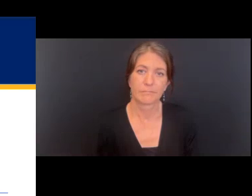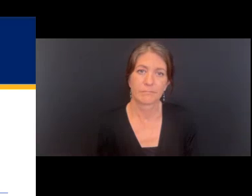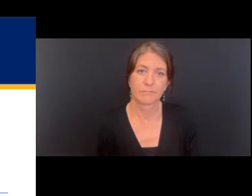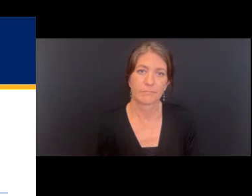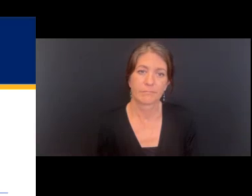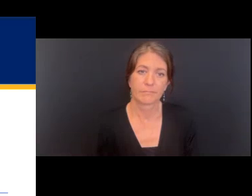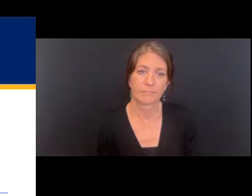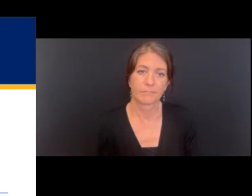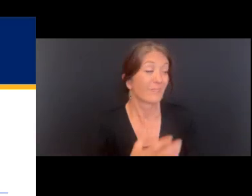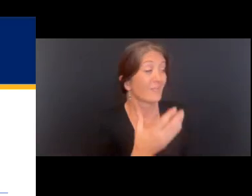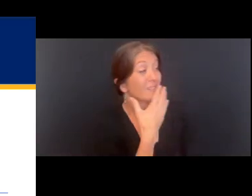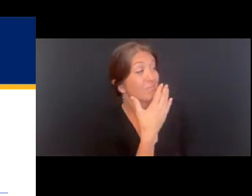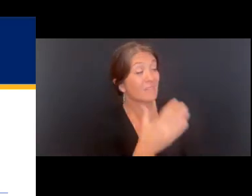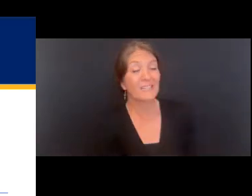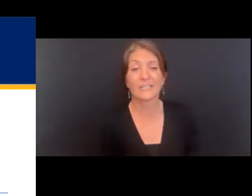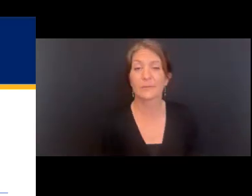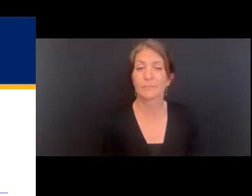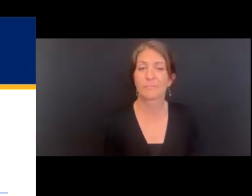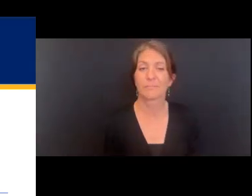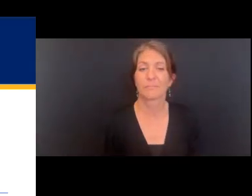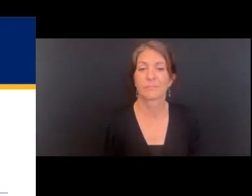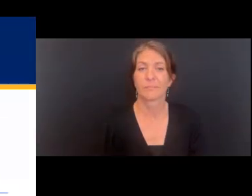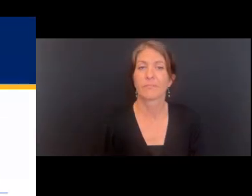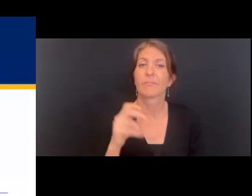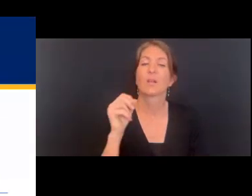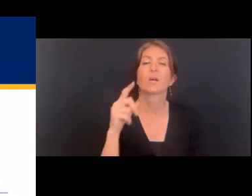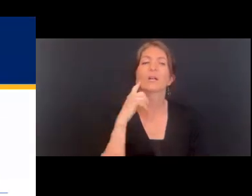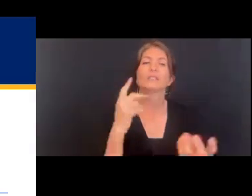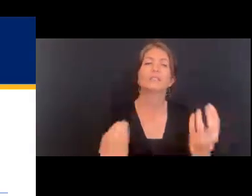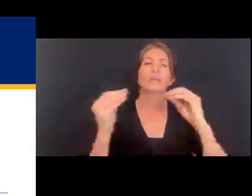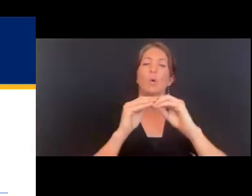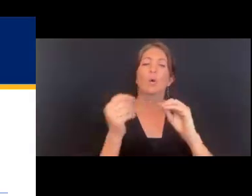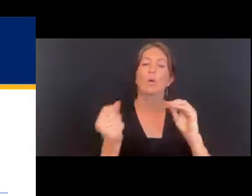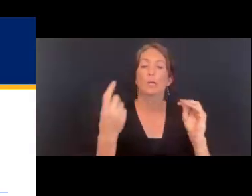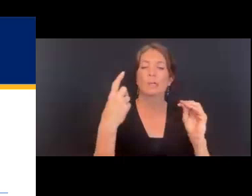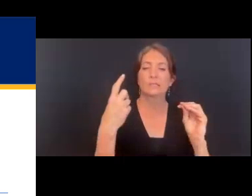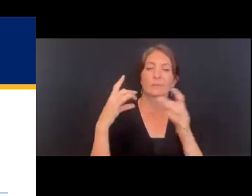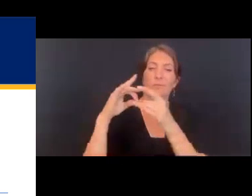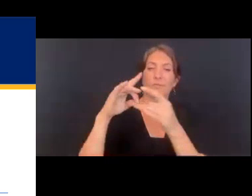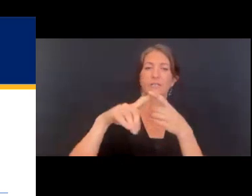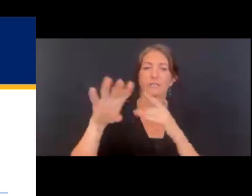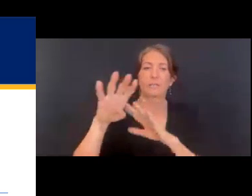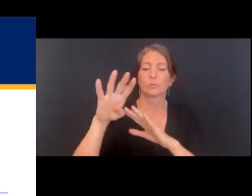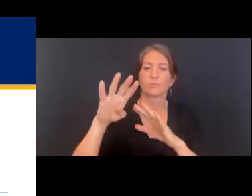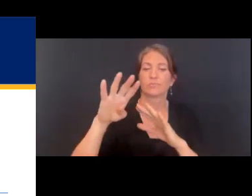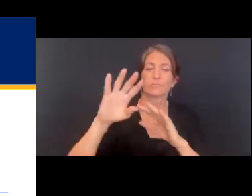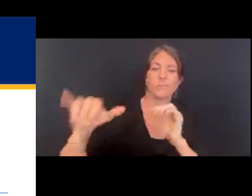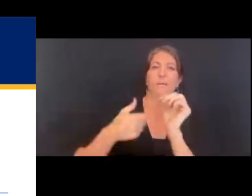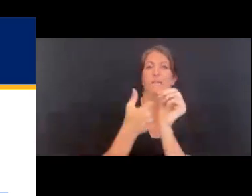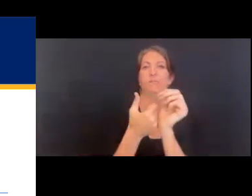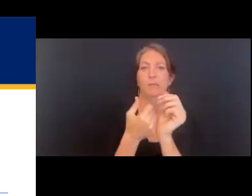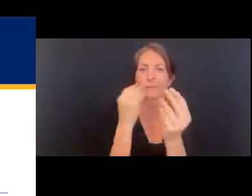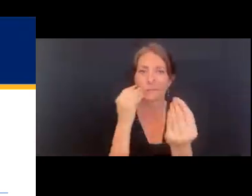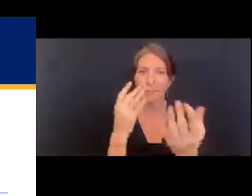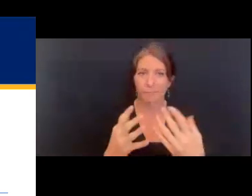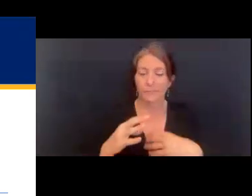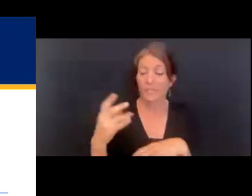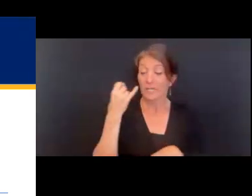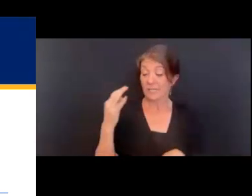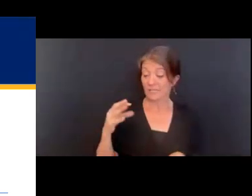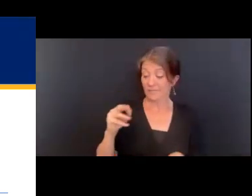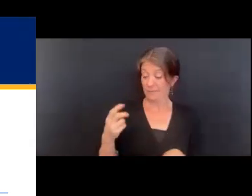Thanks, Priska. So to give you a greater understanding of the behind the scenes workflow, once Maximus receives a referral from the ADRC